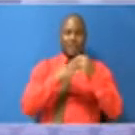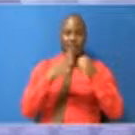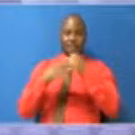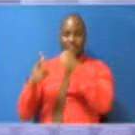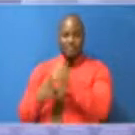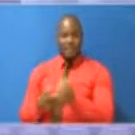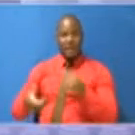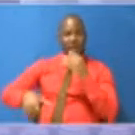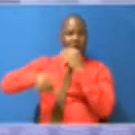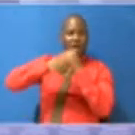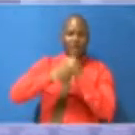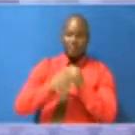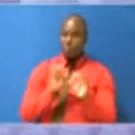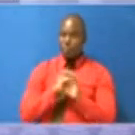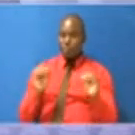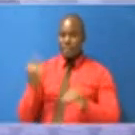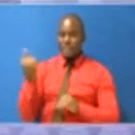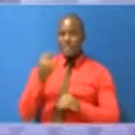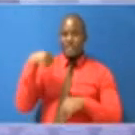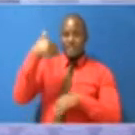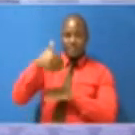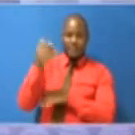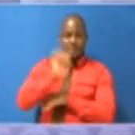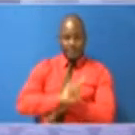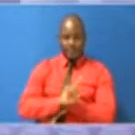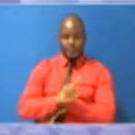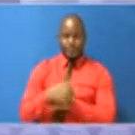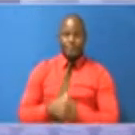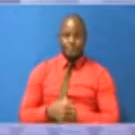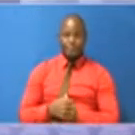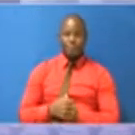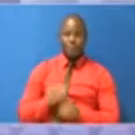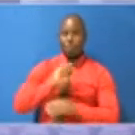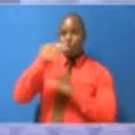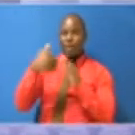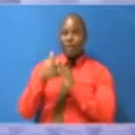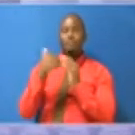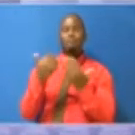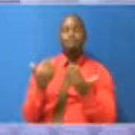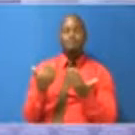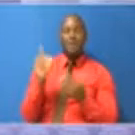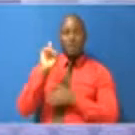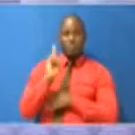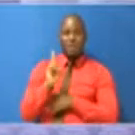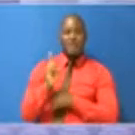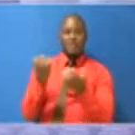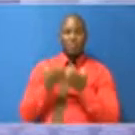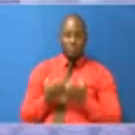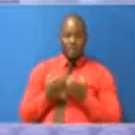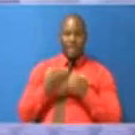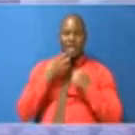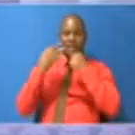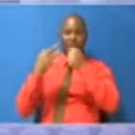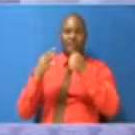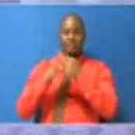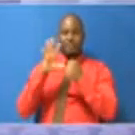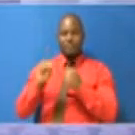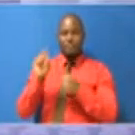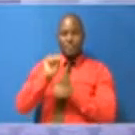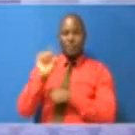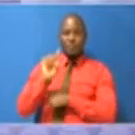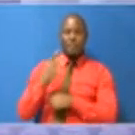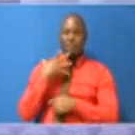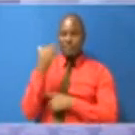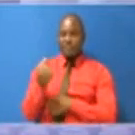there's been no additional source so every single day people of nairobi require 850 million liters of water but